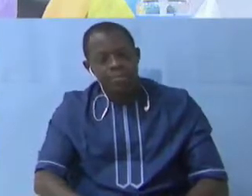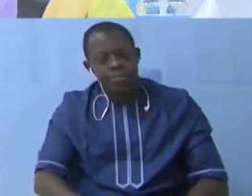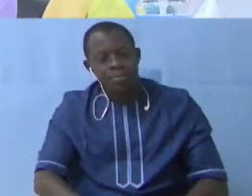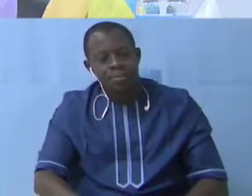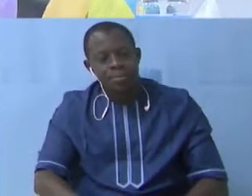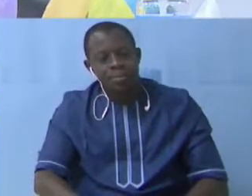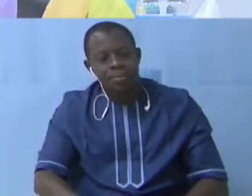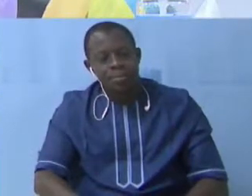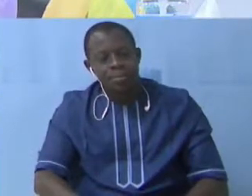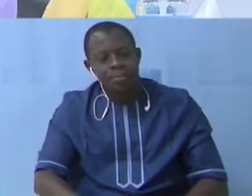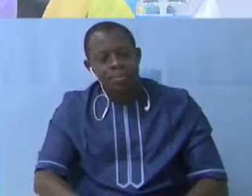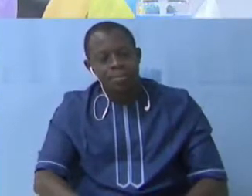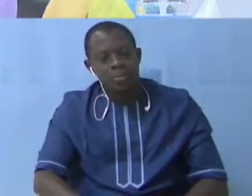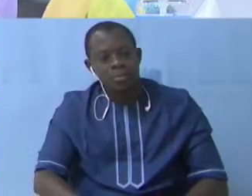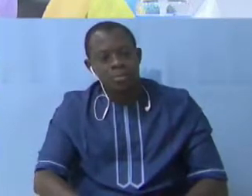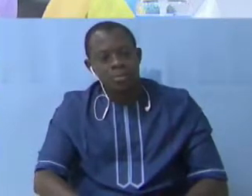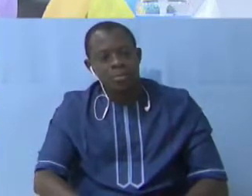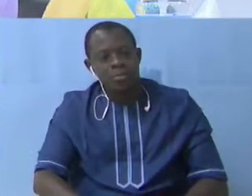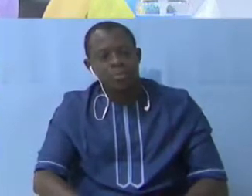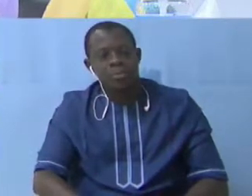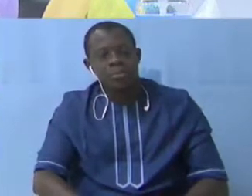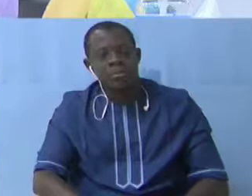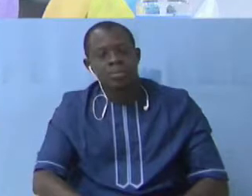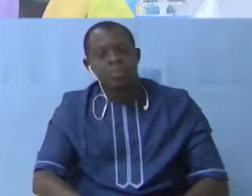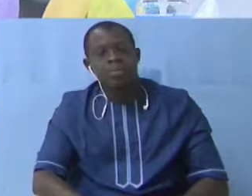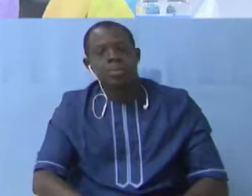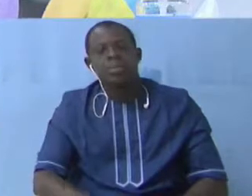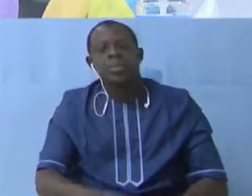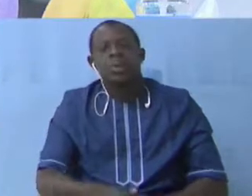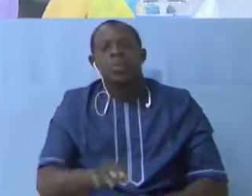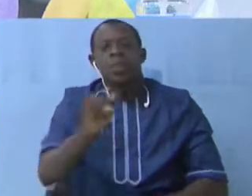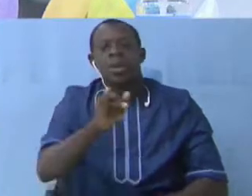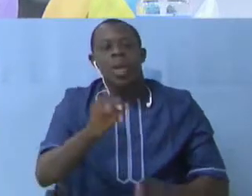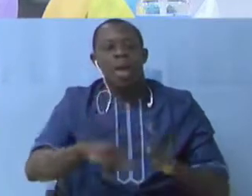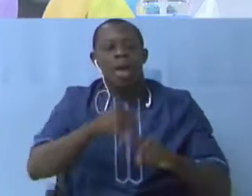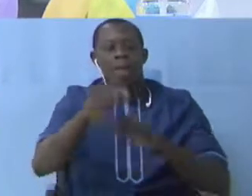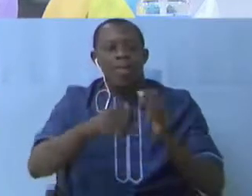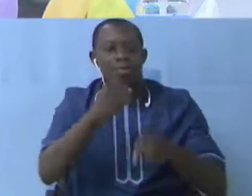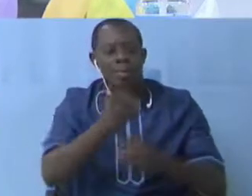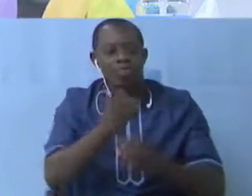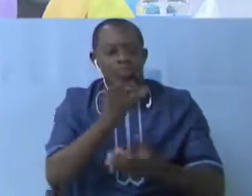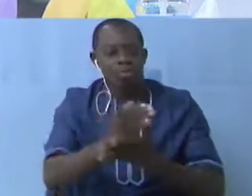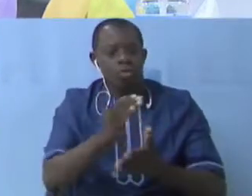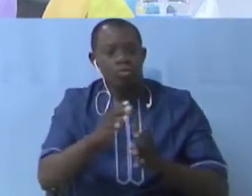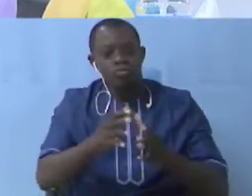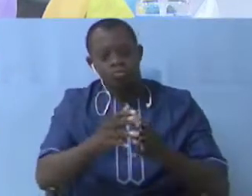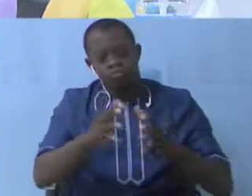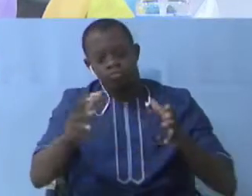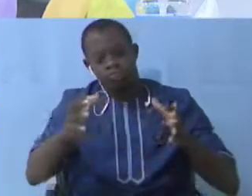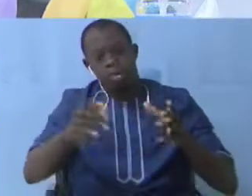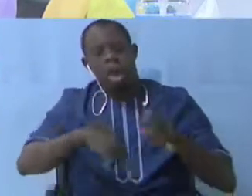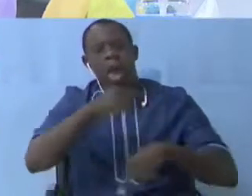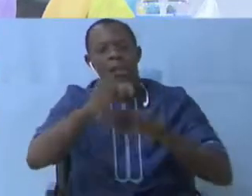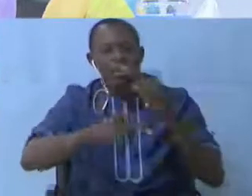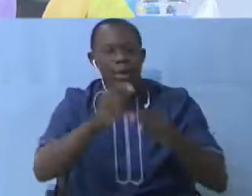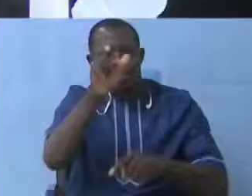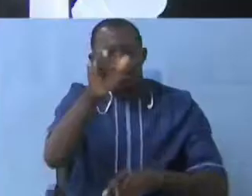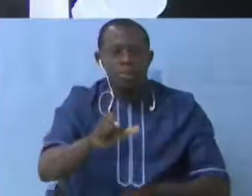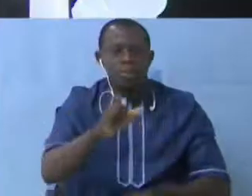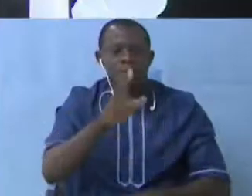bi. Which widens, in fact, the definition of libel. Loo xam ne nag gën naa yaatal li nga xam ne ni mu ngi jëm